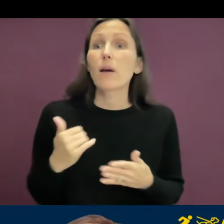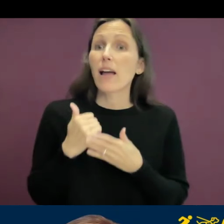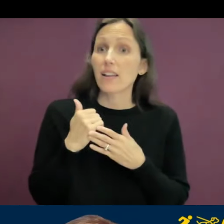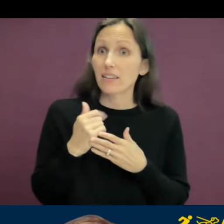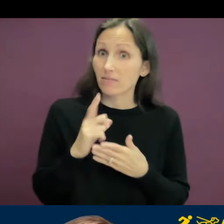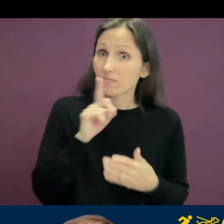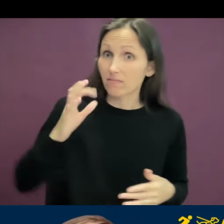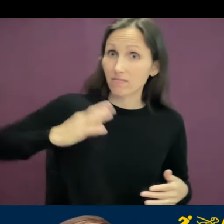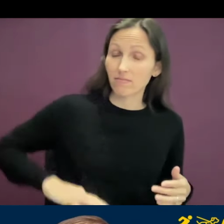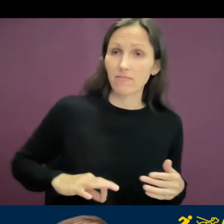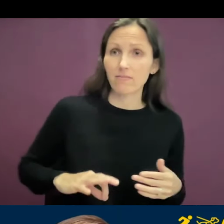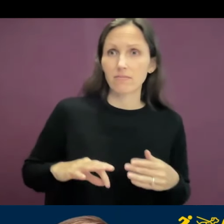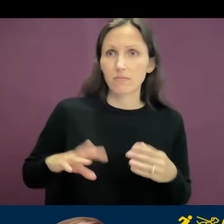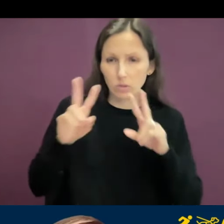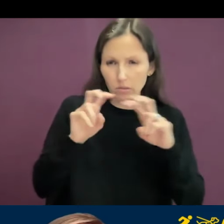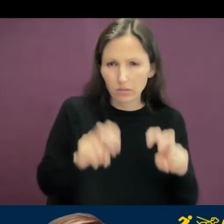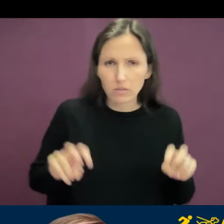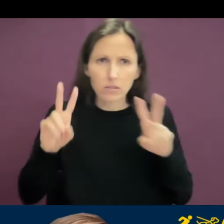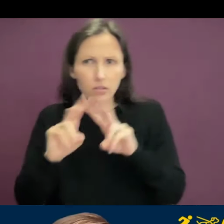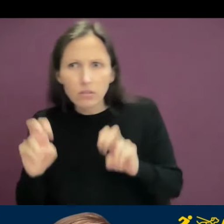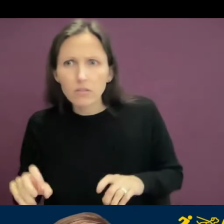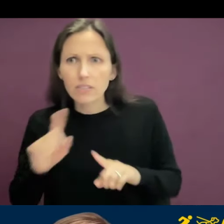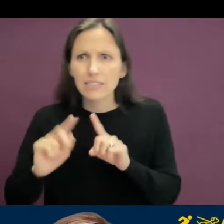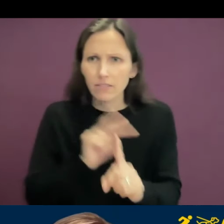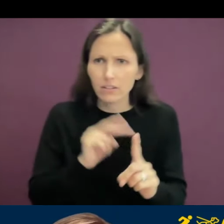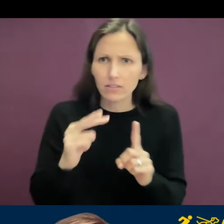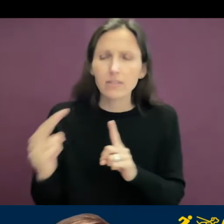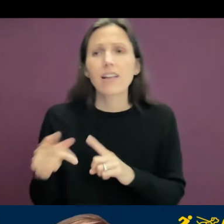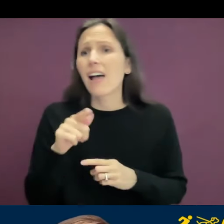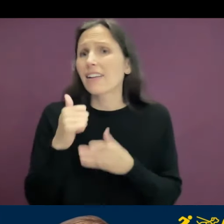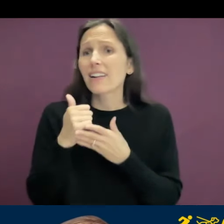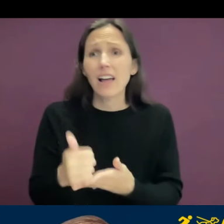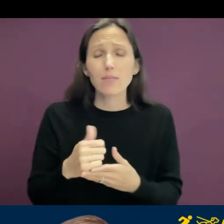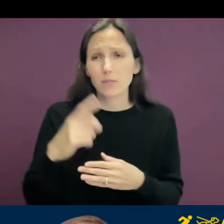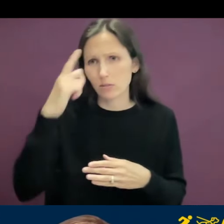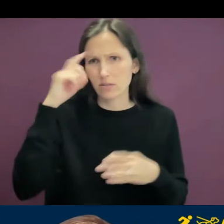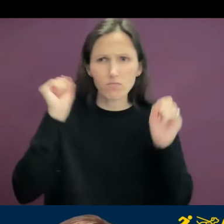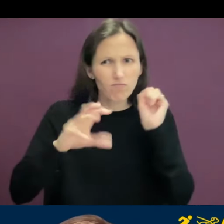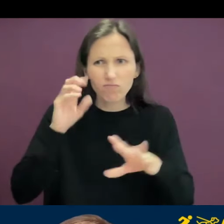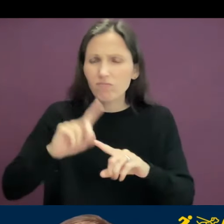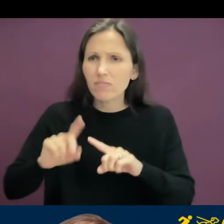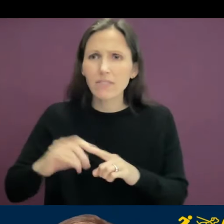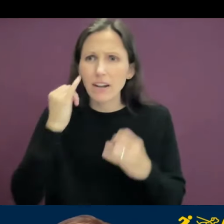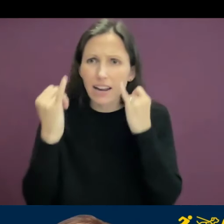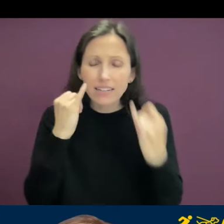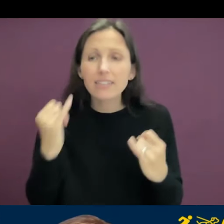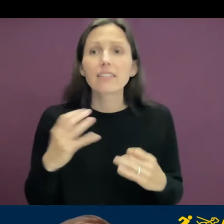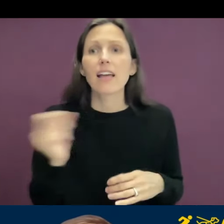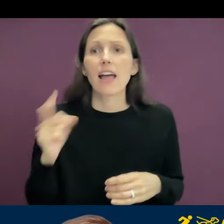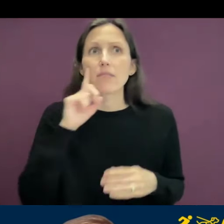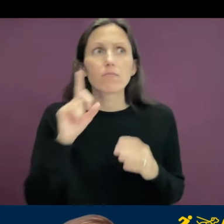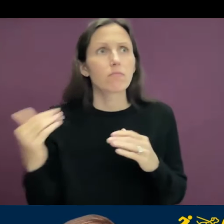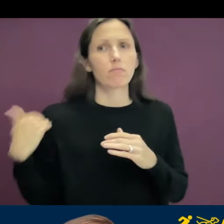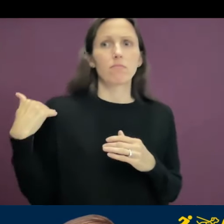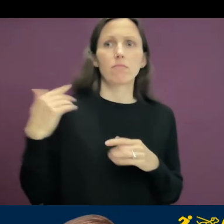see what's best for each scenario. It may also help when brainstorming for additional situations that we're experiencing in the